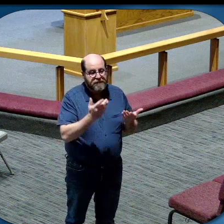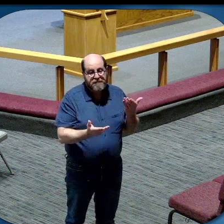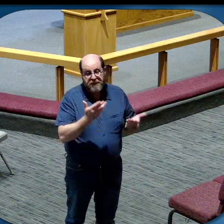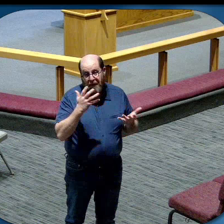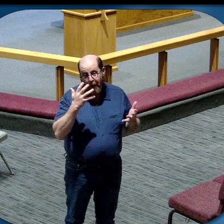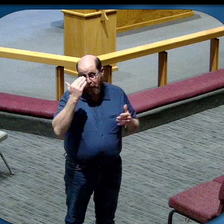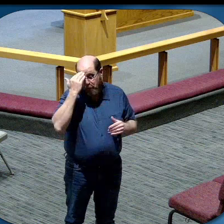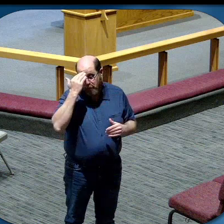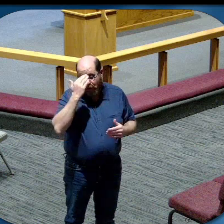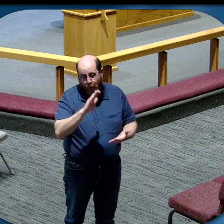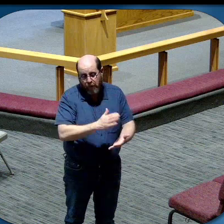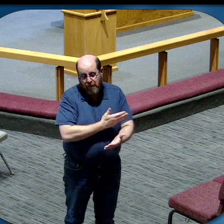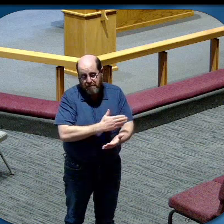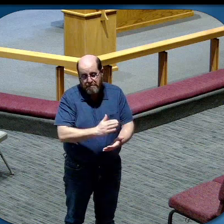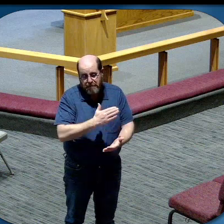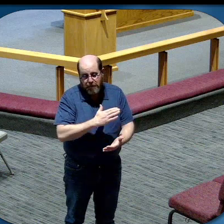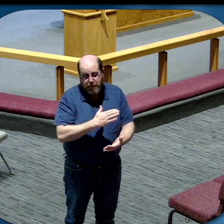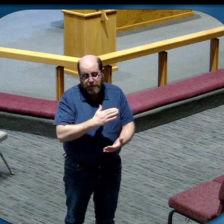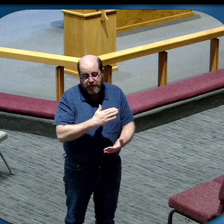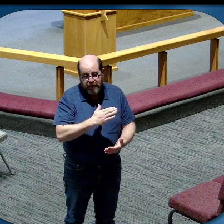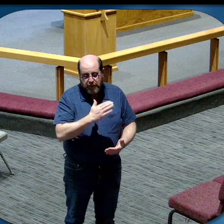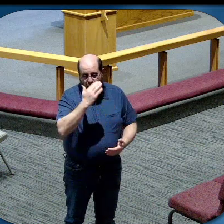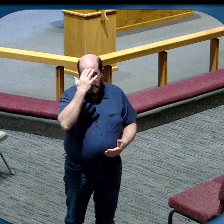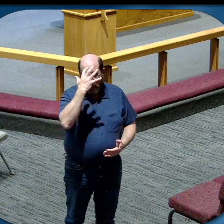the music by heart,